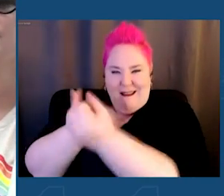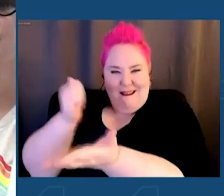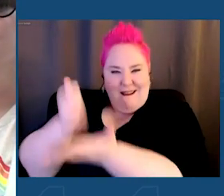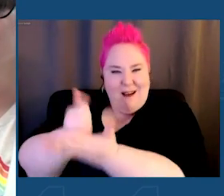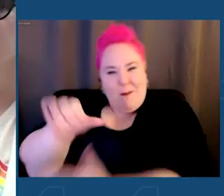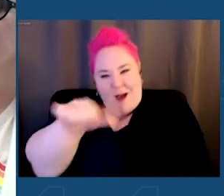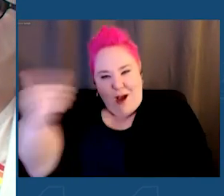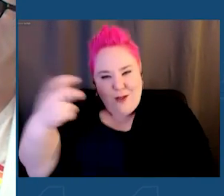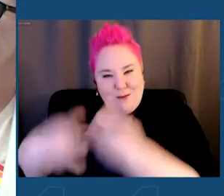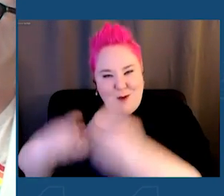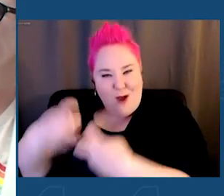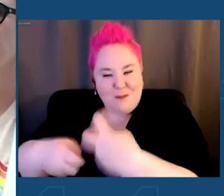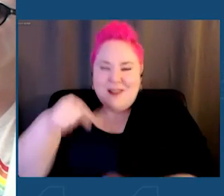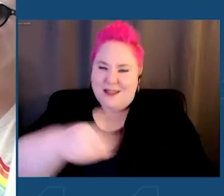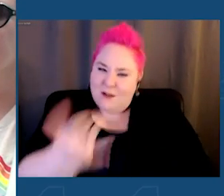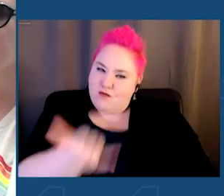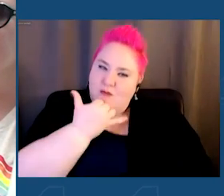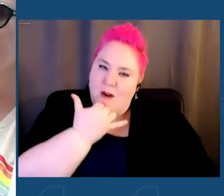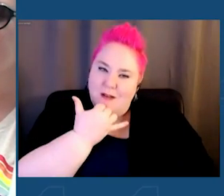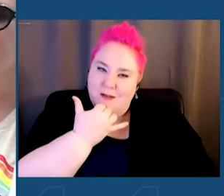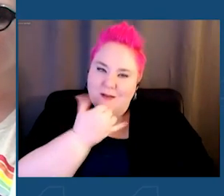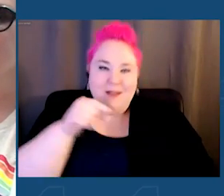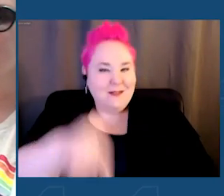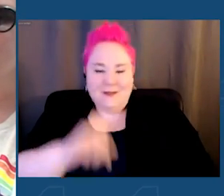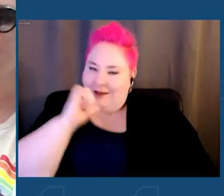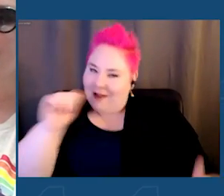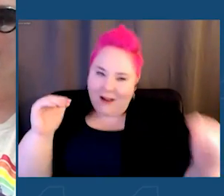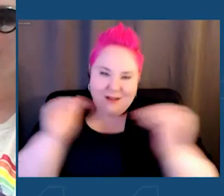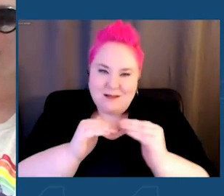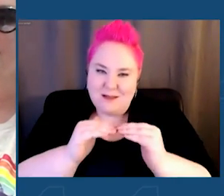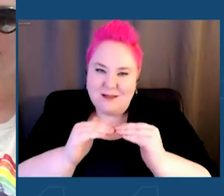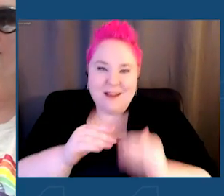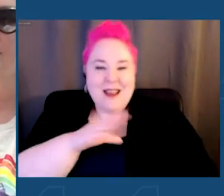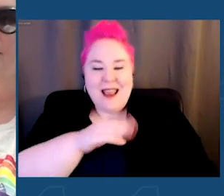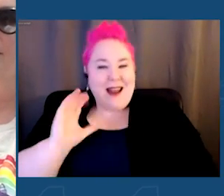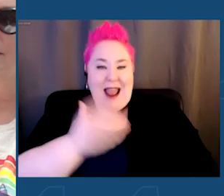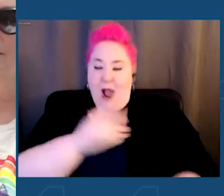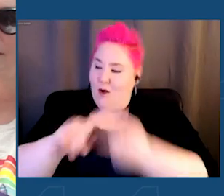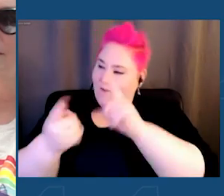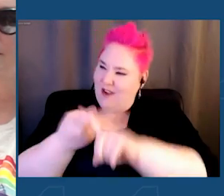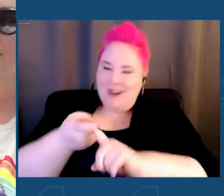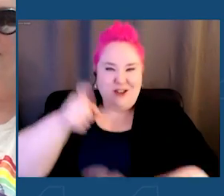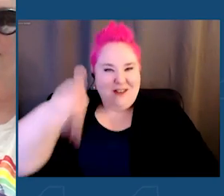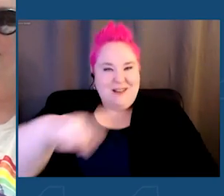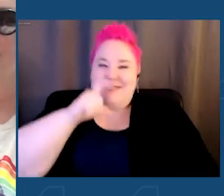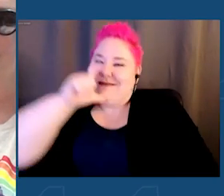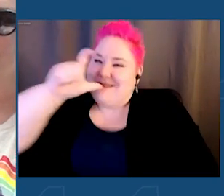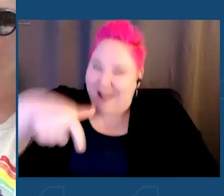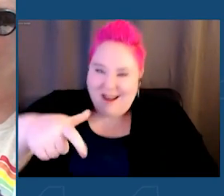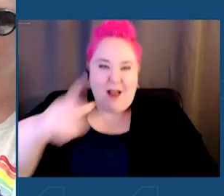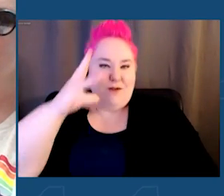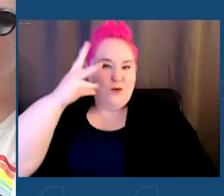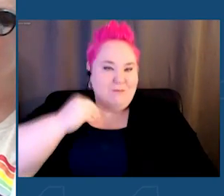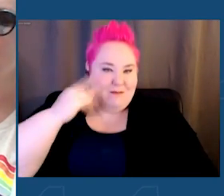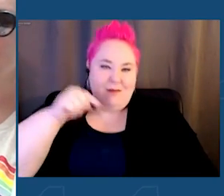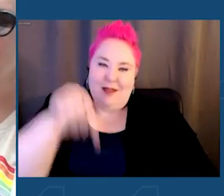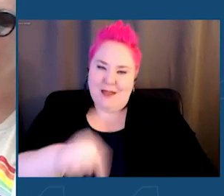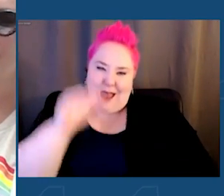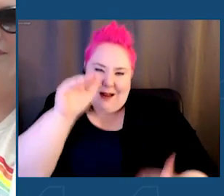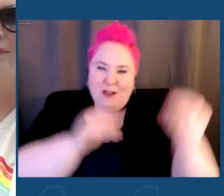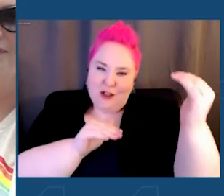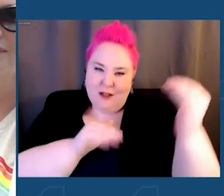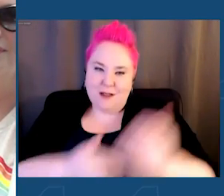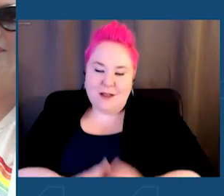This is wrong. It is an injustice, and our friends should not have to be enduring these injustices. So, today, I